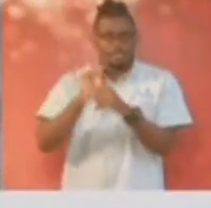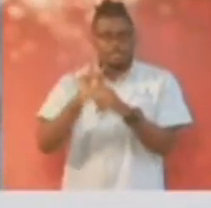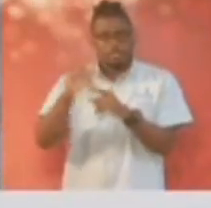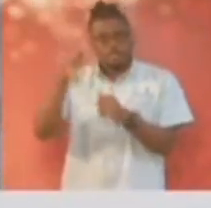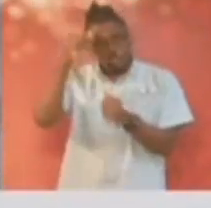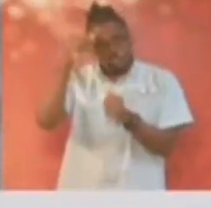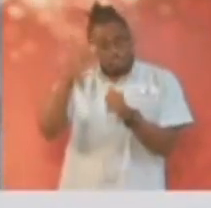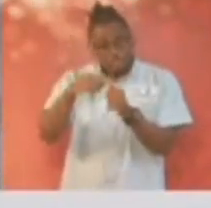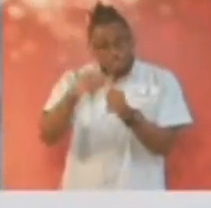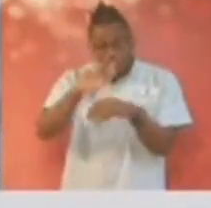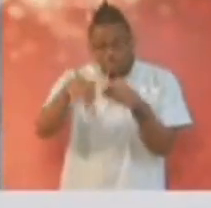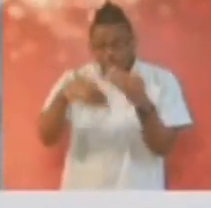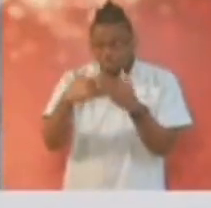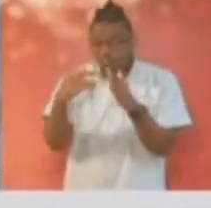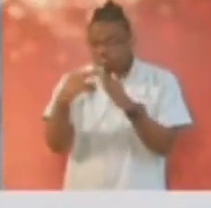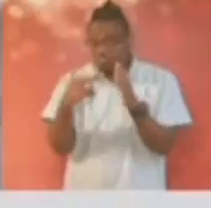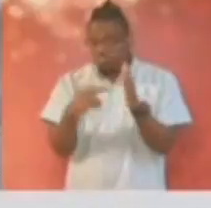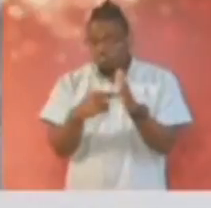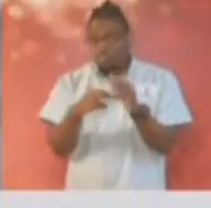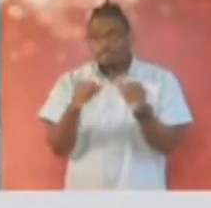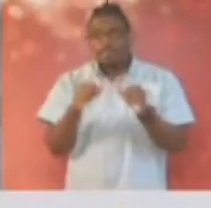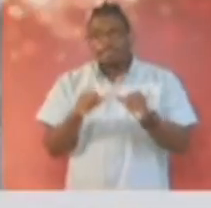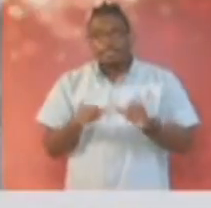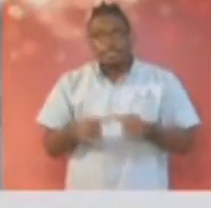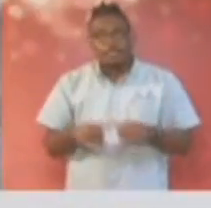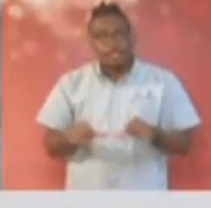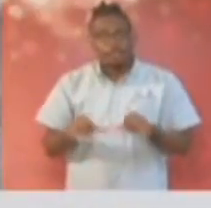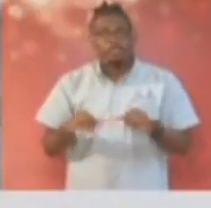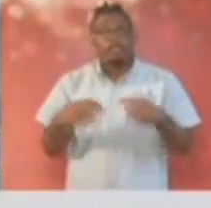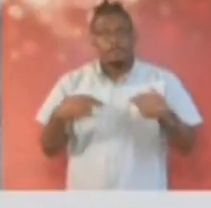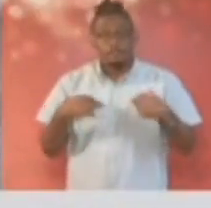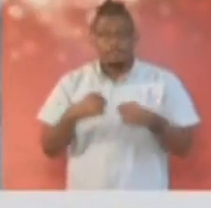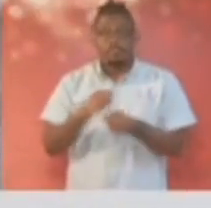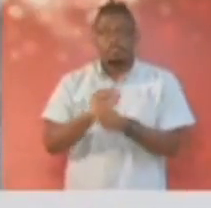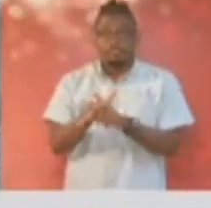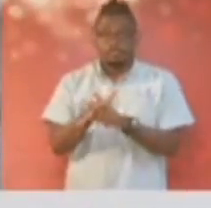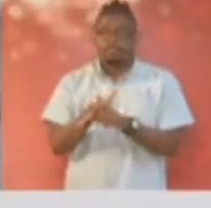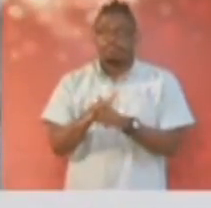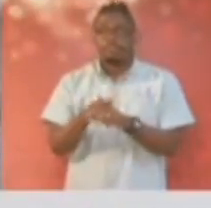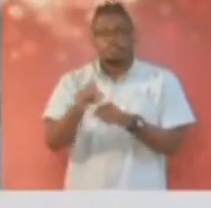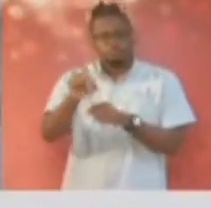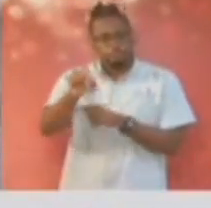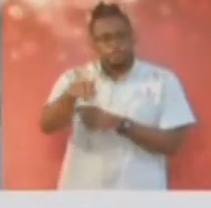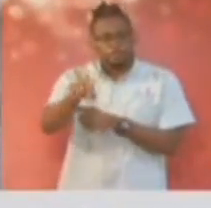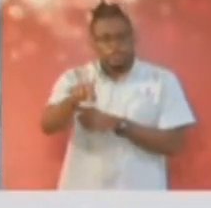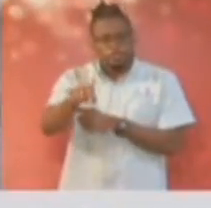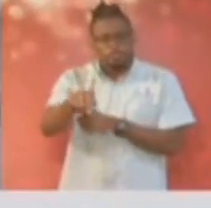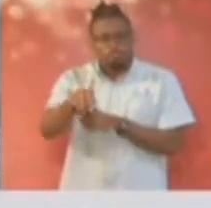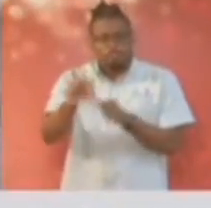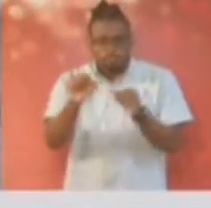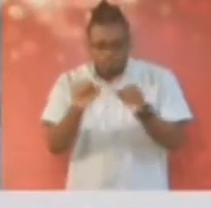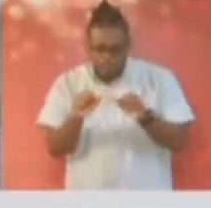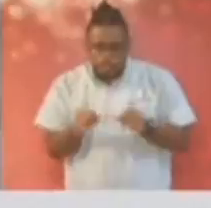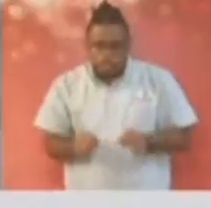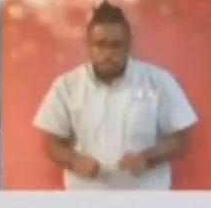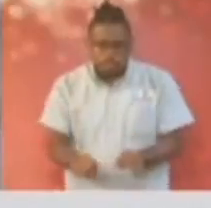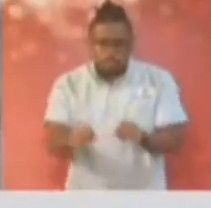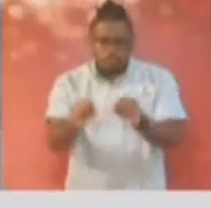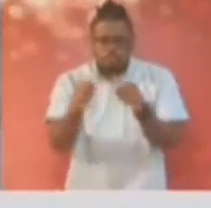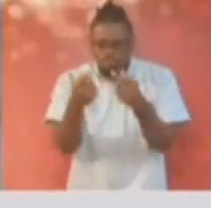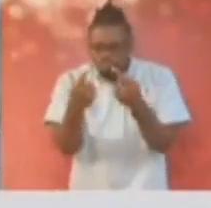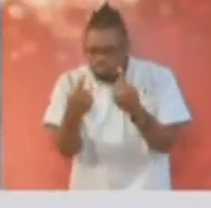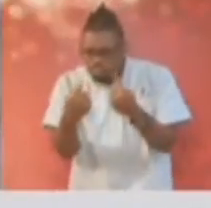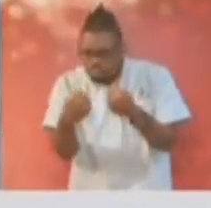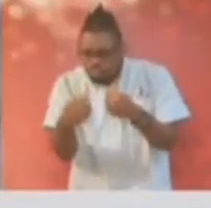COVID-19 is still very much with us, and we should maintain our attempts to reduce risk